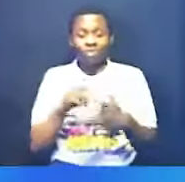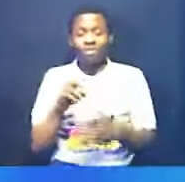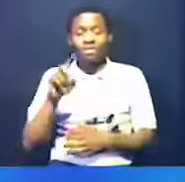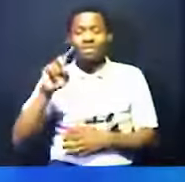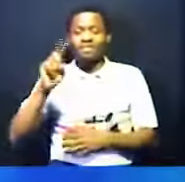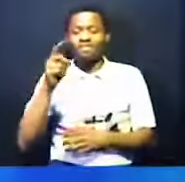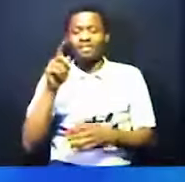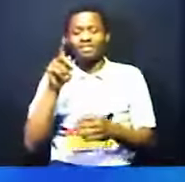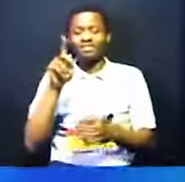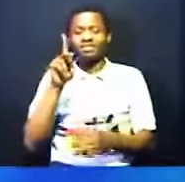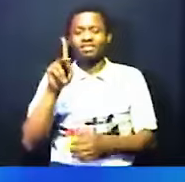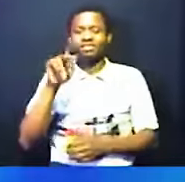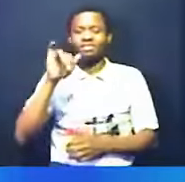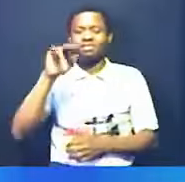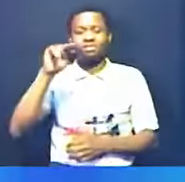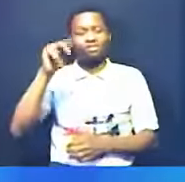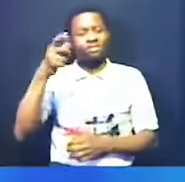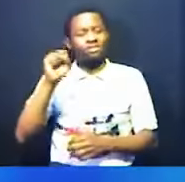First Kings 2:7.